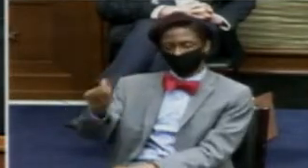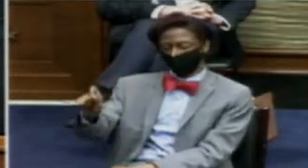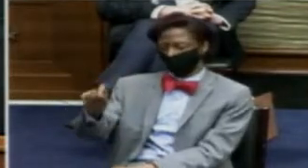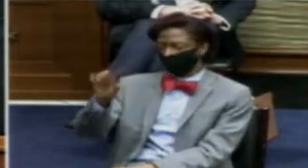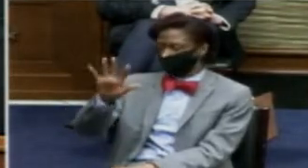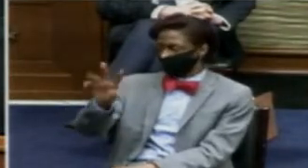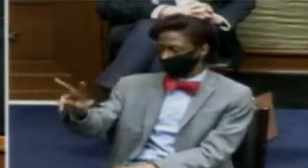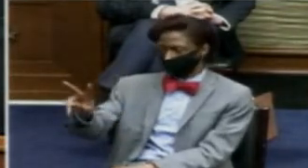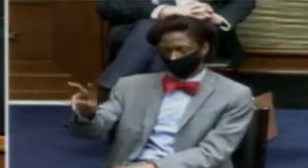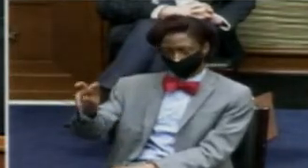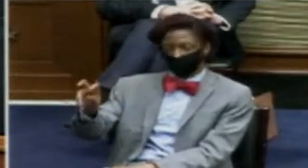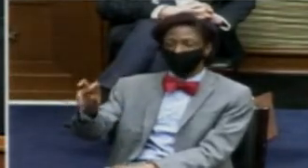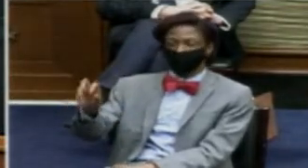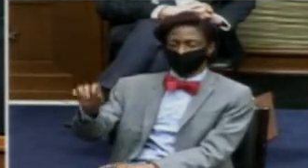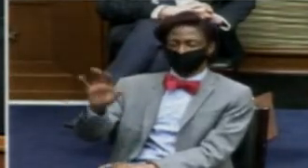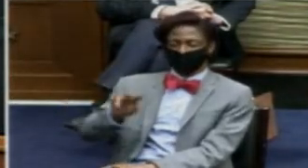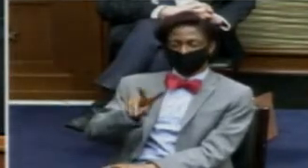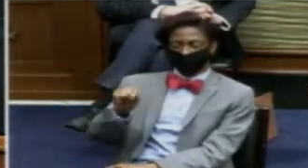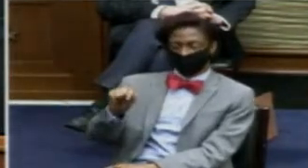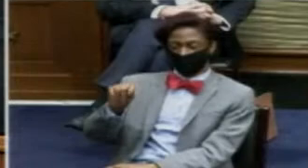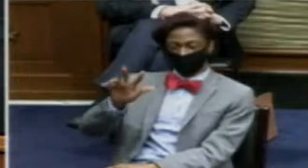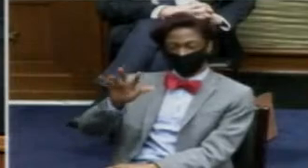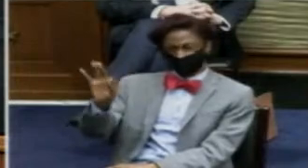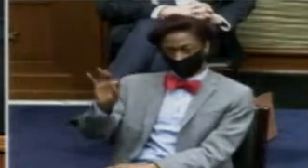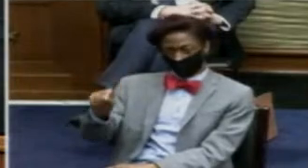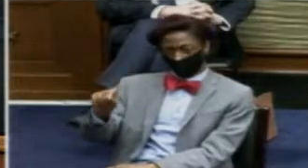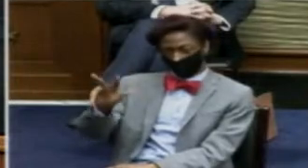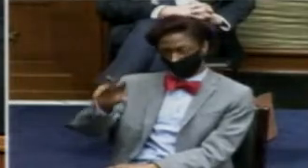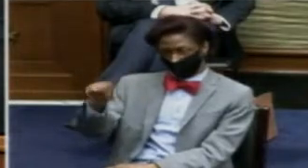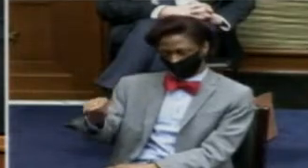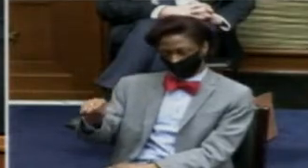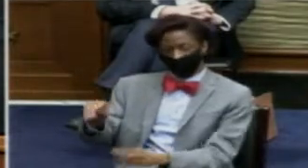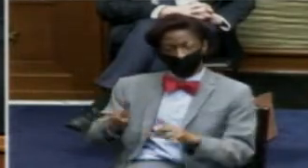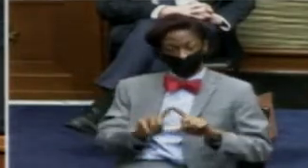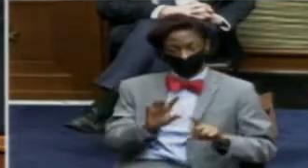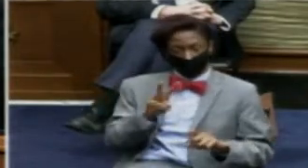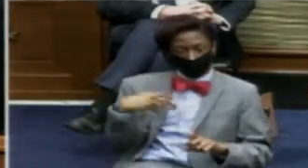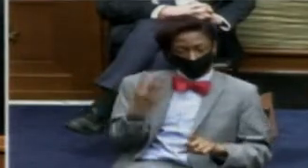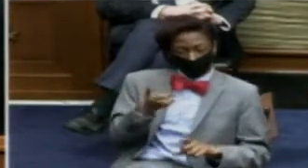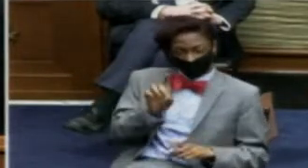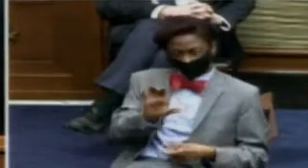their Medicaid, and Vermont's 59.3%.